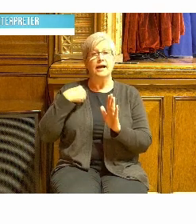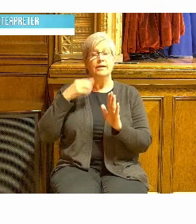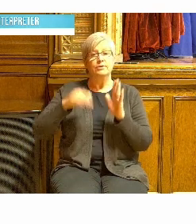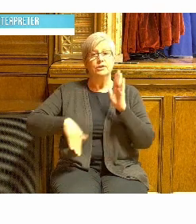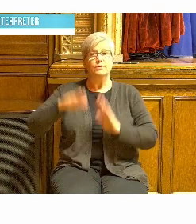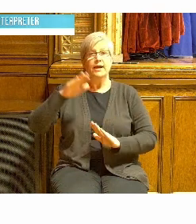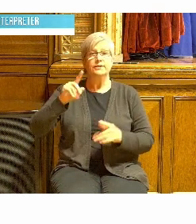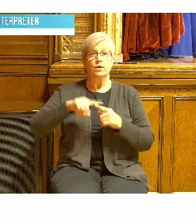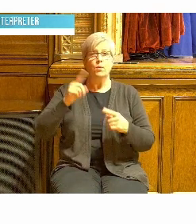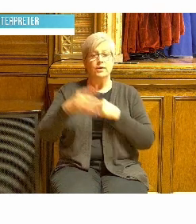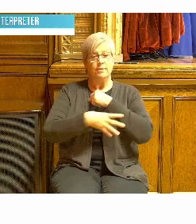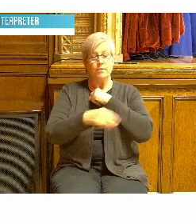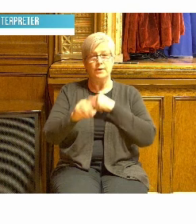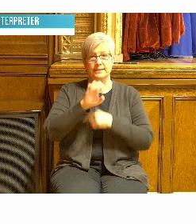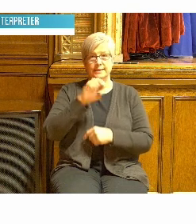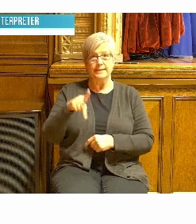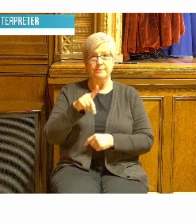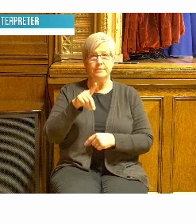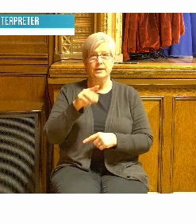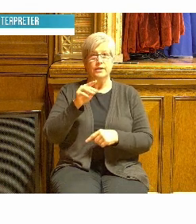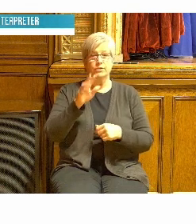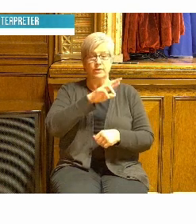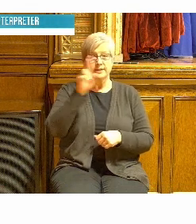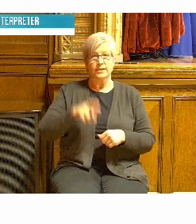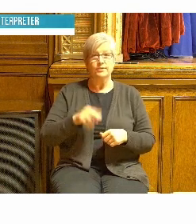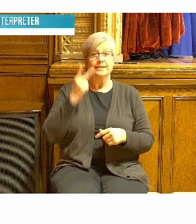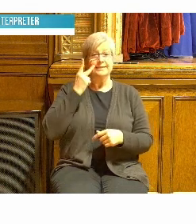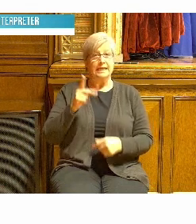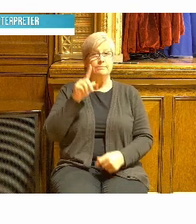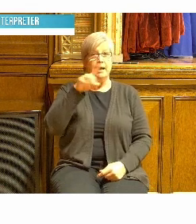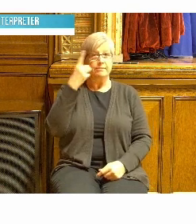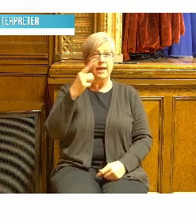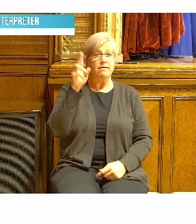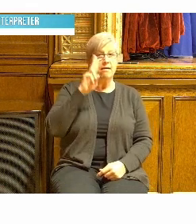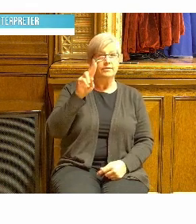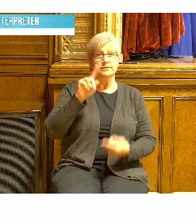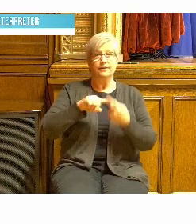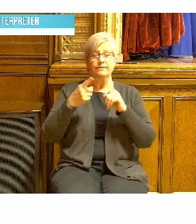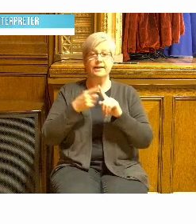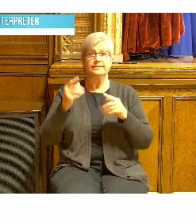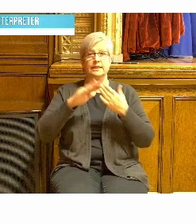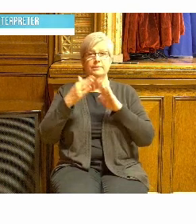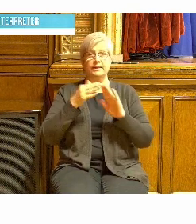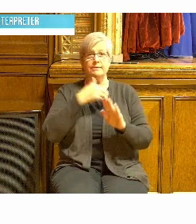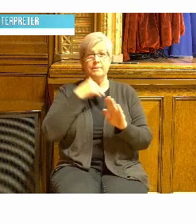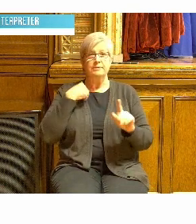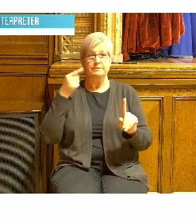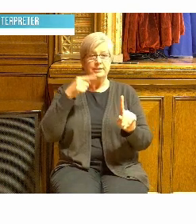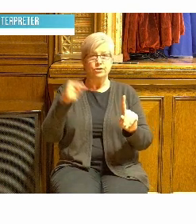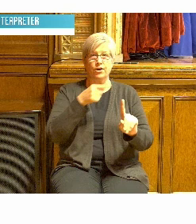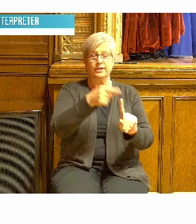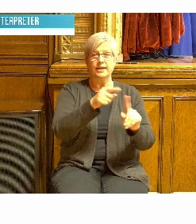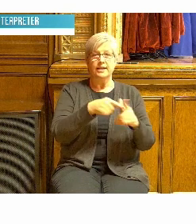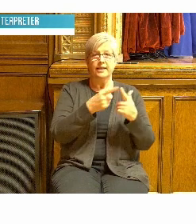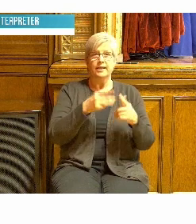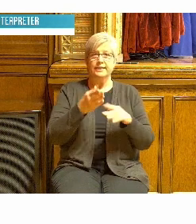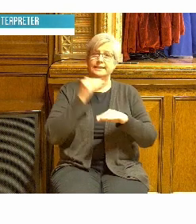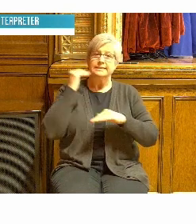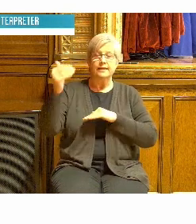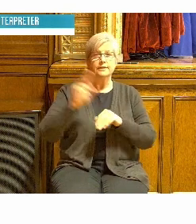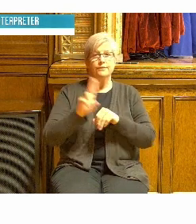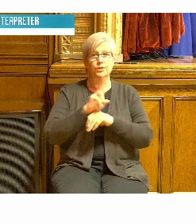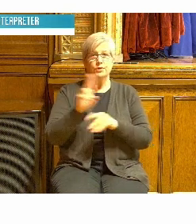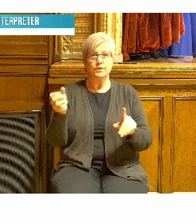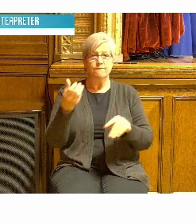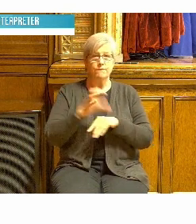poorest zip codes in Rochester and have firsthand witnessed my Black uncles, friends, and community members be targeted and fall victim to excessive use of force by